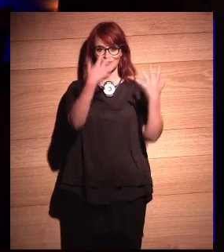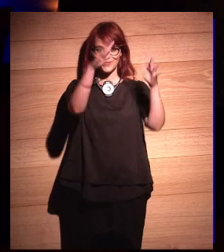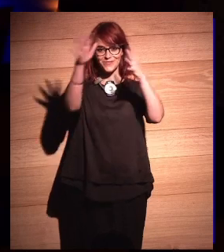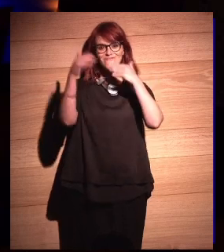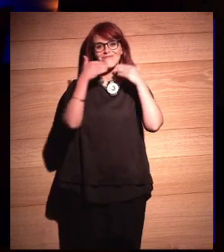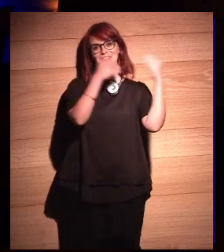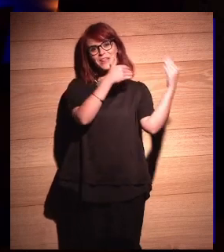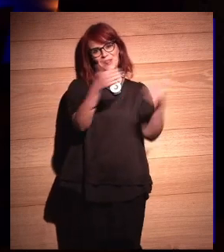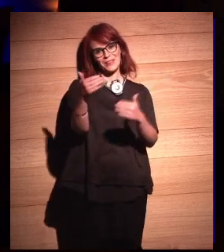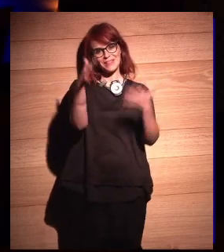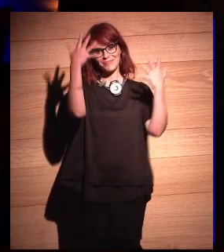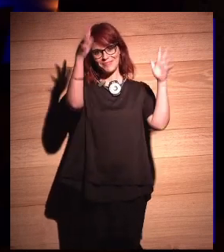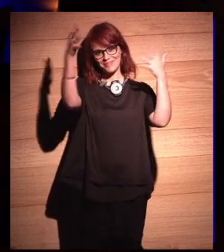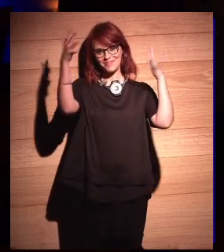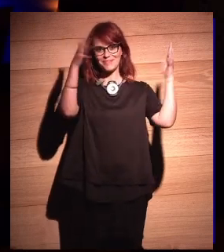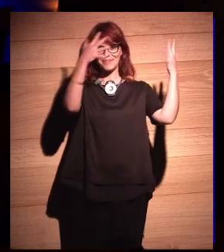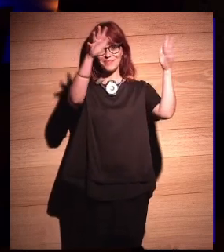Thank you.